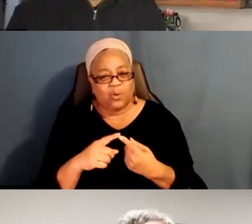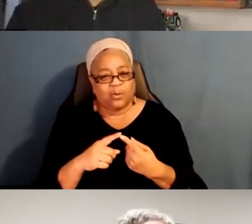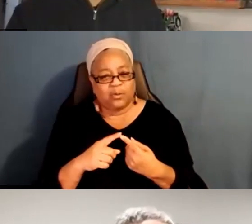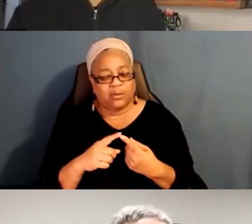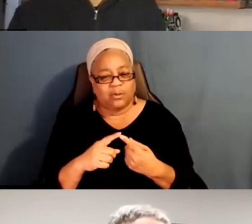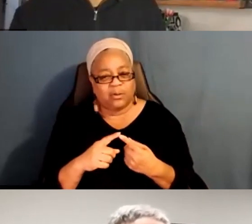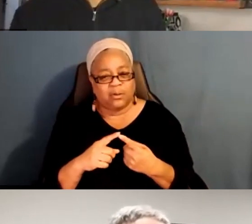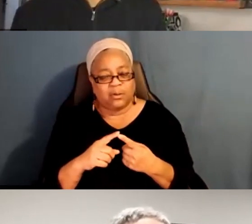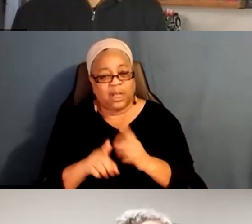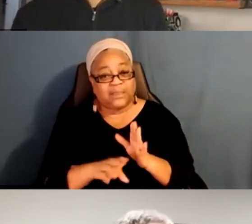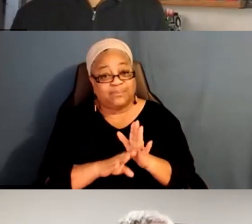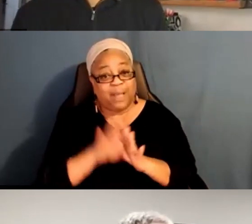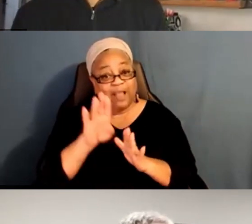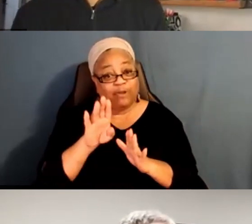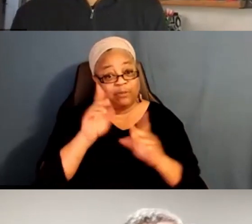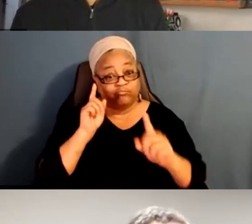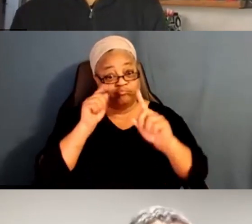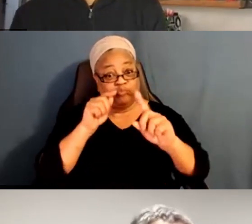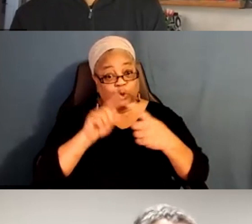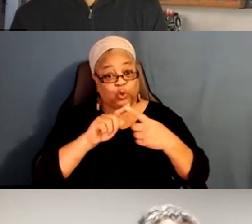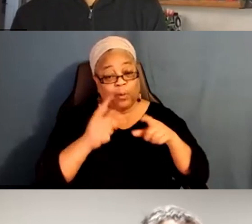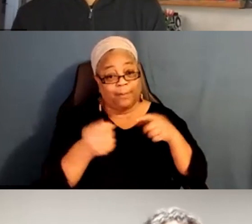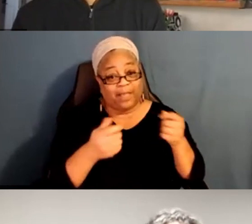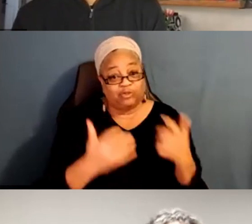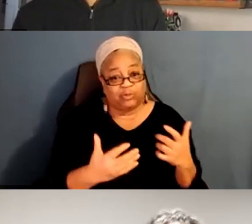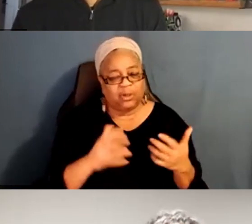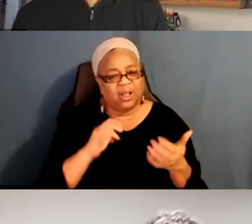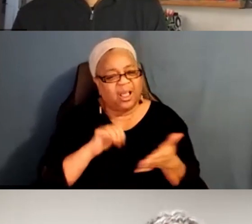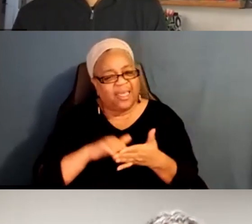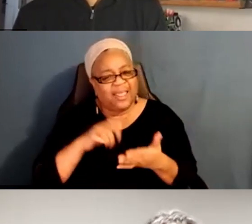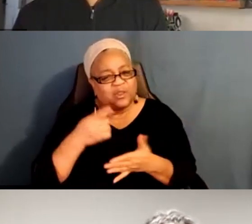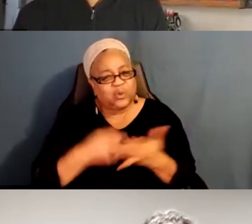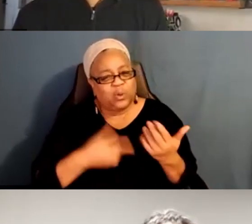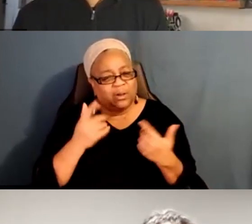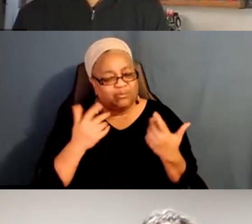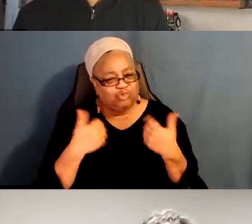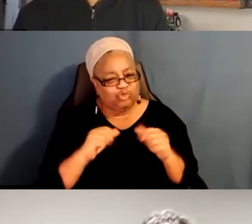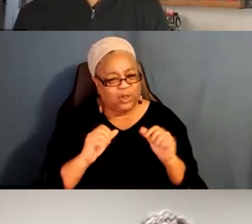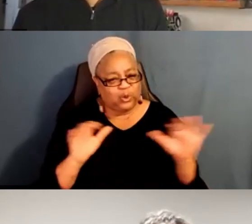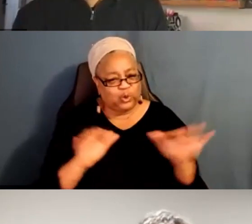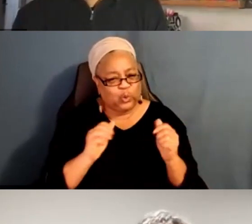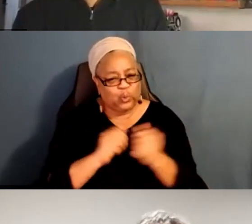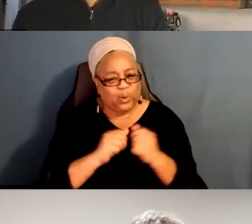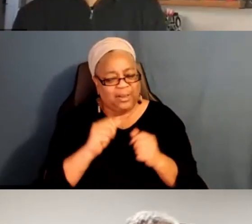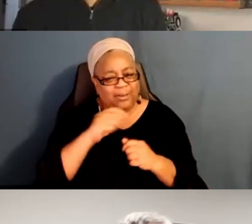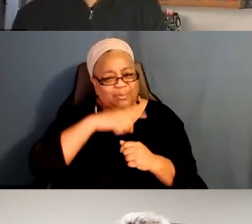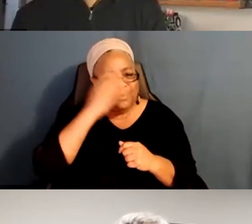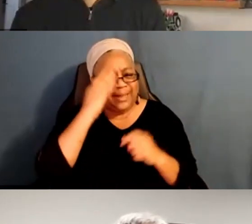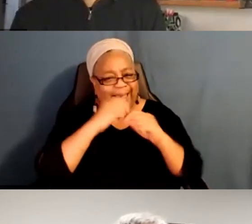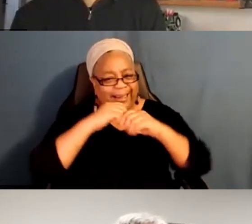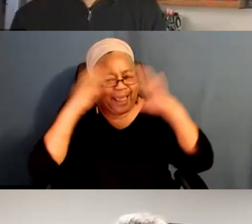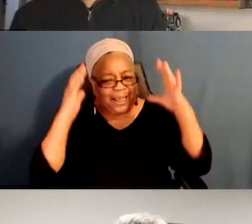aspiring to mastery. But that's what I'm trying to do with the Black gaze, is to say, what if we relinquished mastery? What kind of